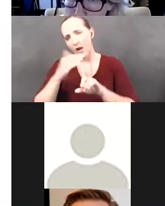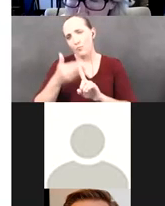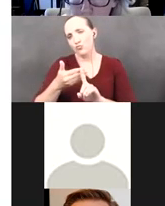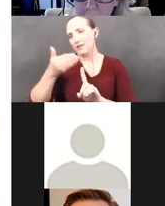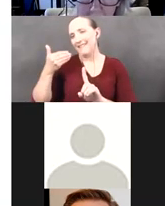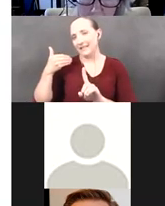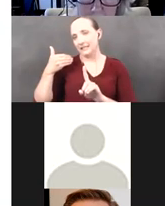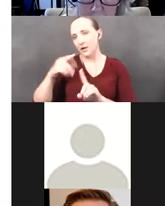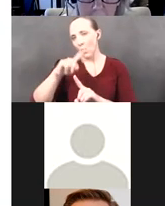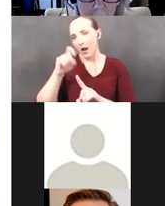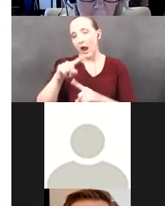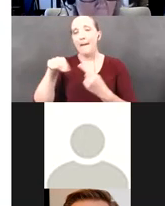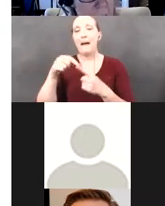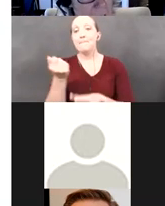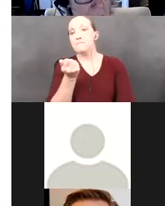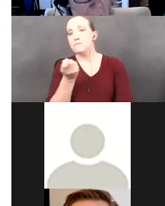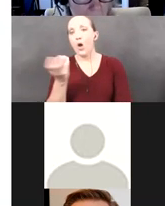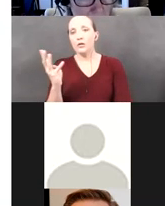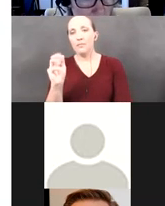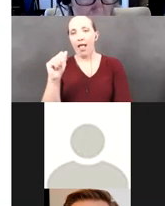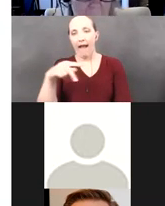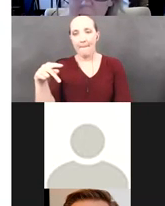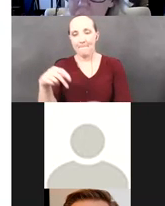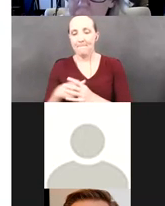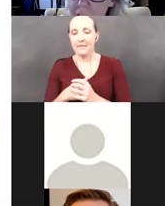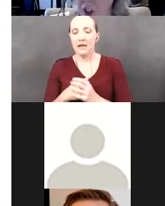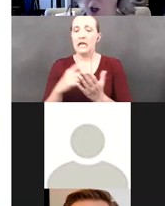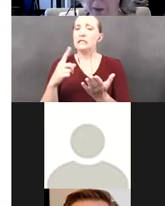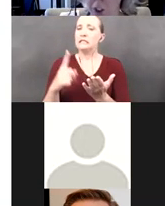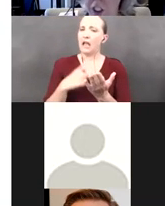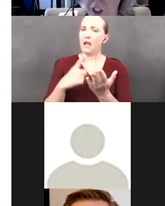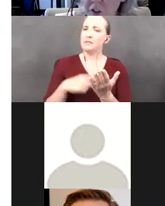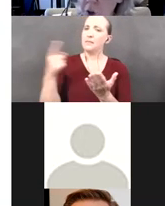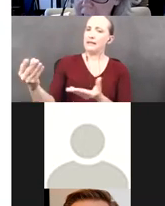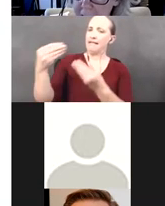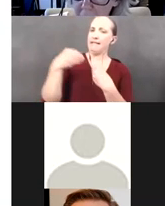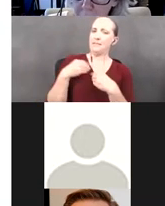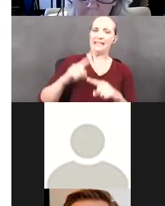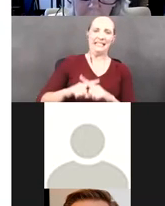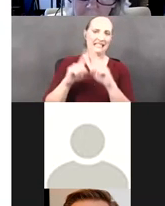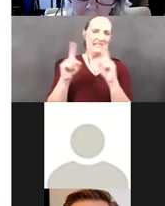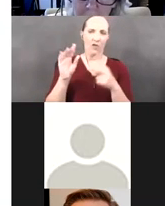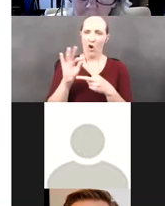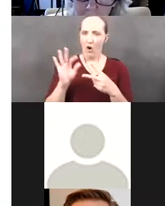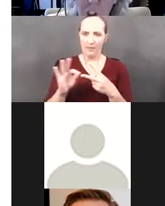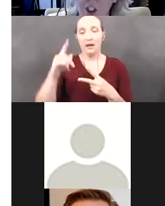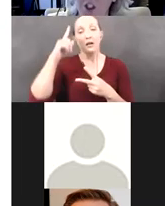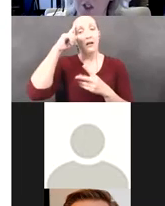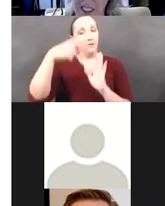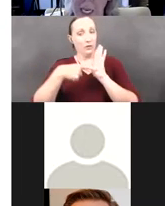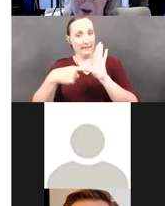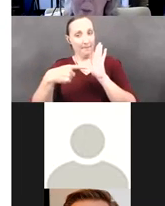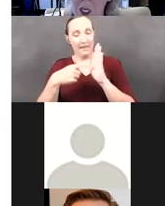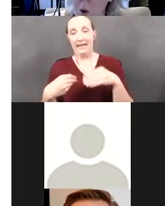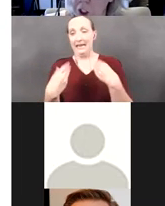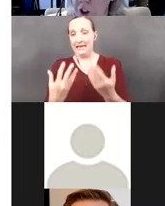using previa, multiple sobre apps. utilizar It says diferentes sometimes it aplicaciones. gives me Dice, different a veces options. me For da diferentes example, it gives me opciones. the Por option to ejemplo, use